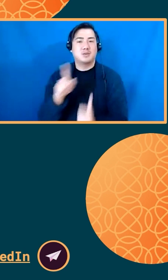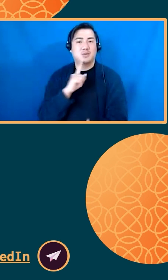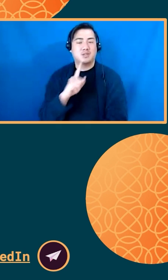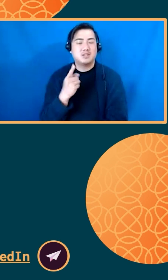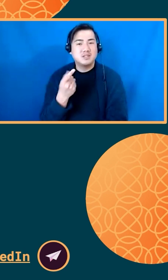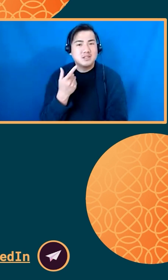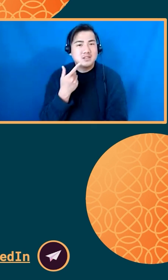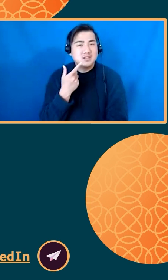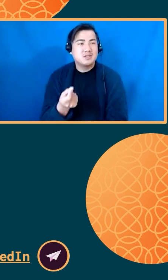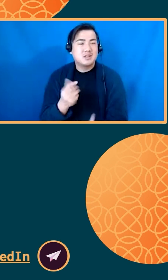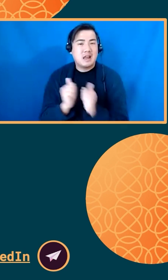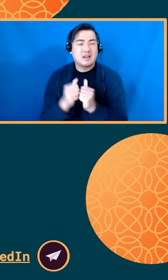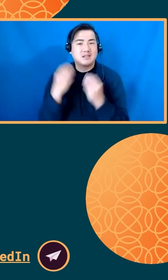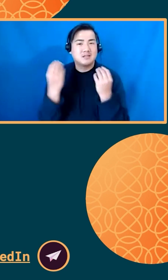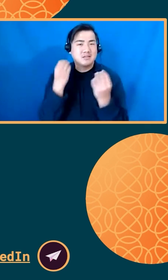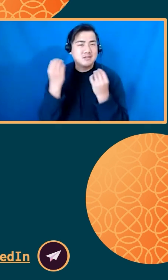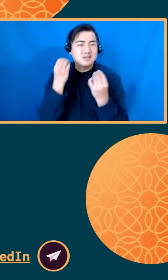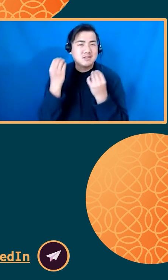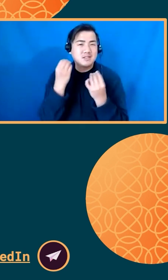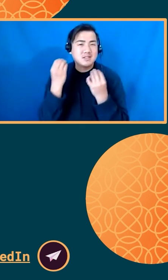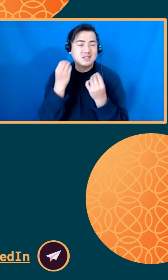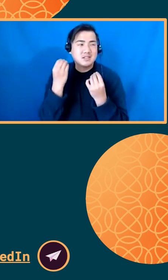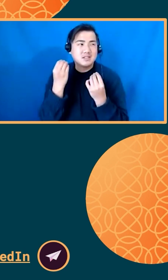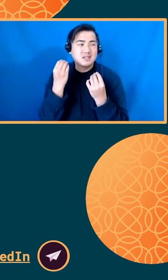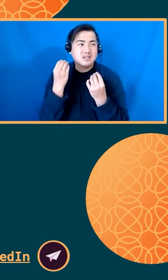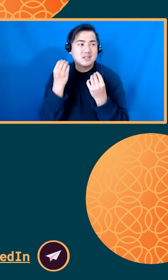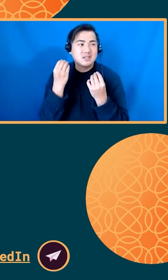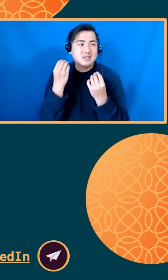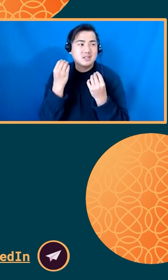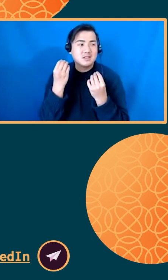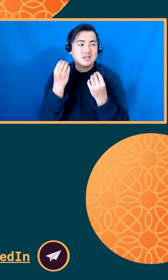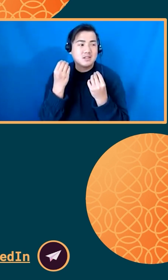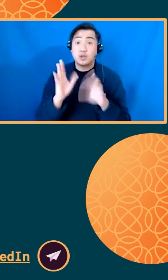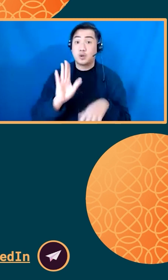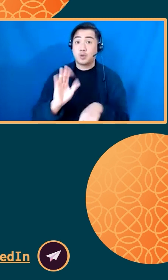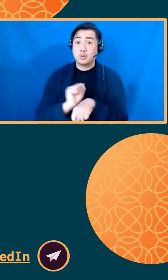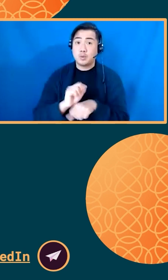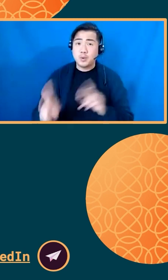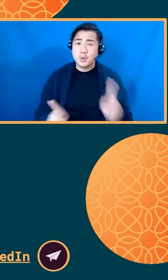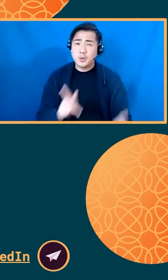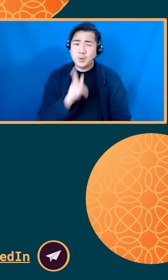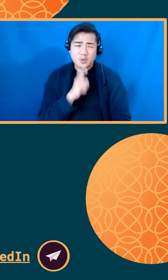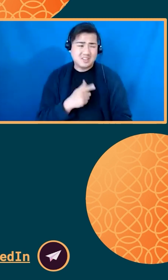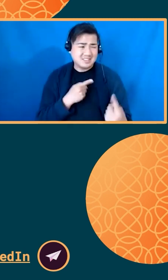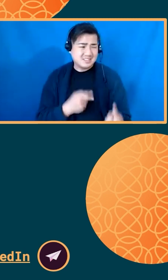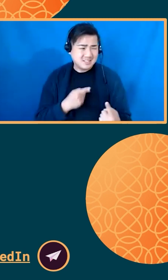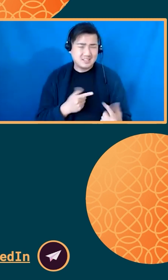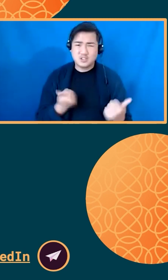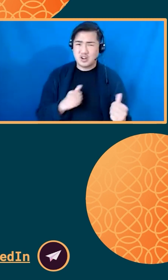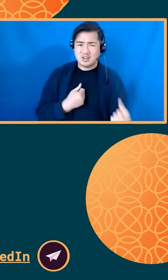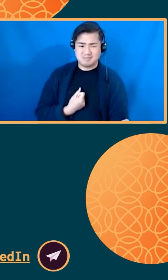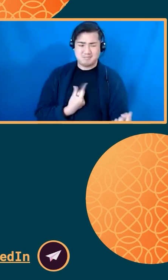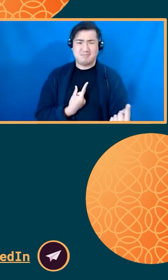to be thinking about how you get your employees who are struggling to find their empathy